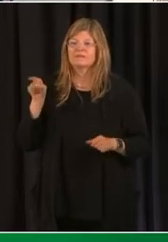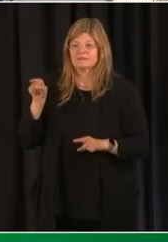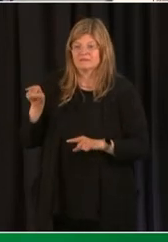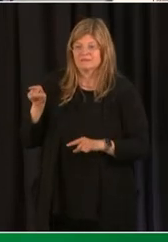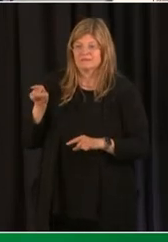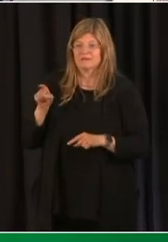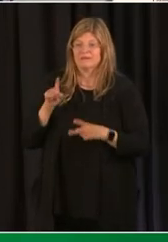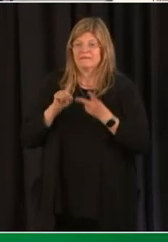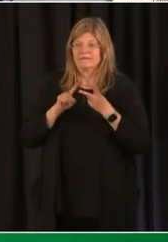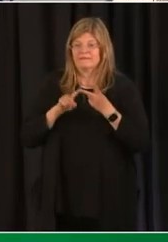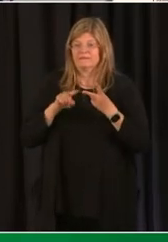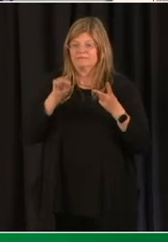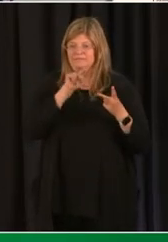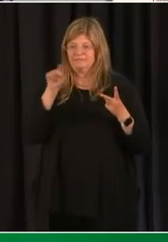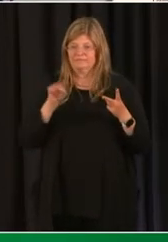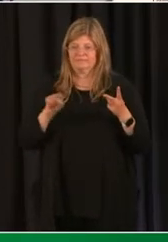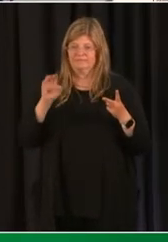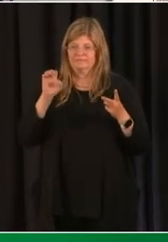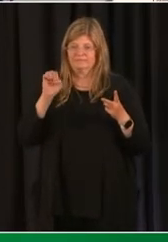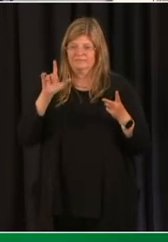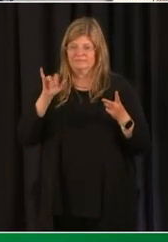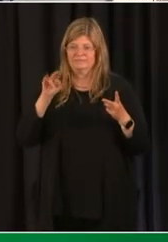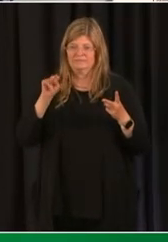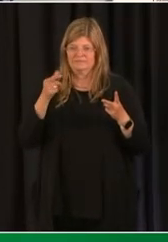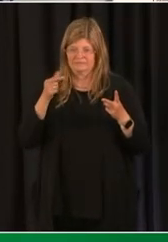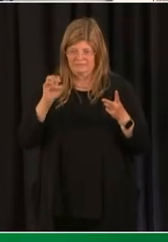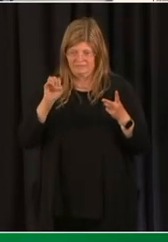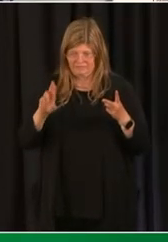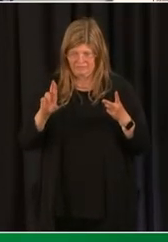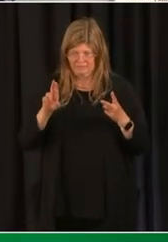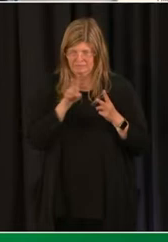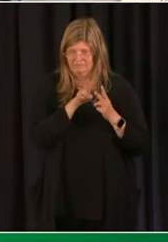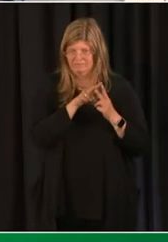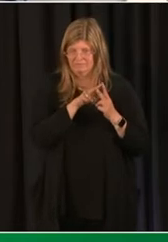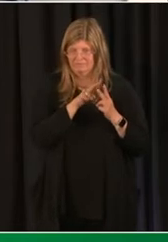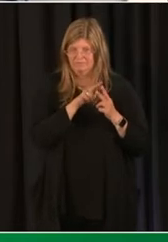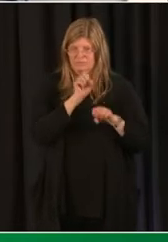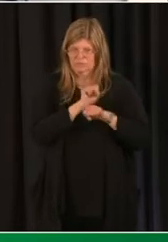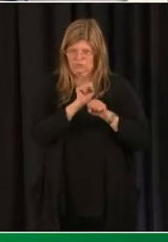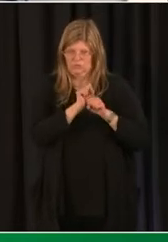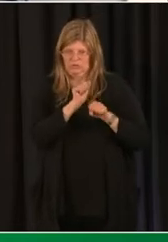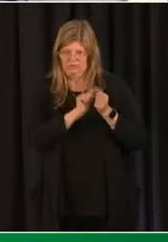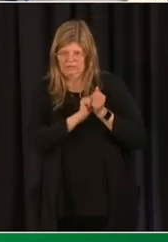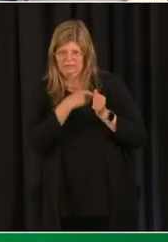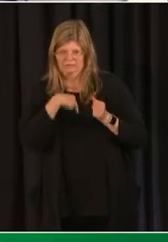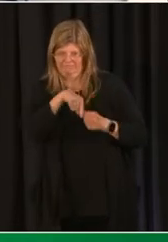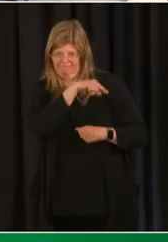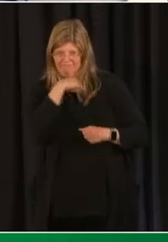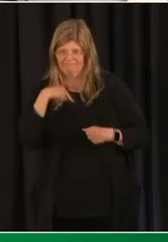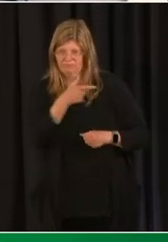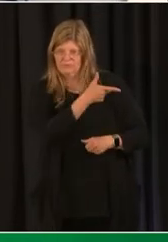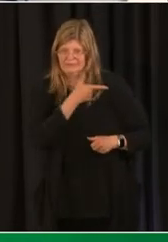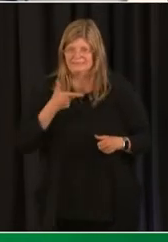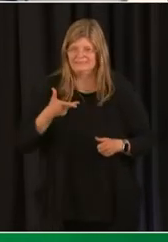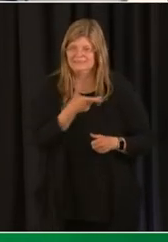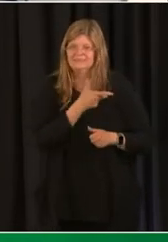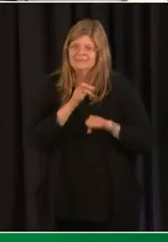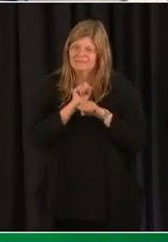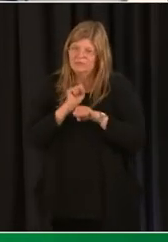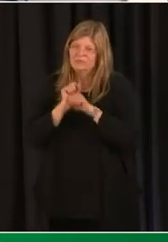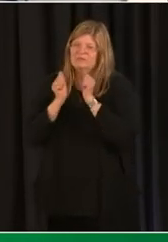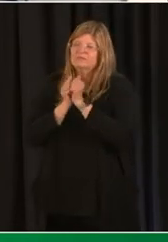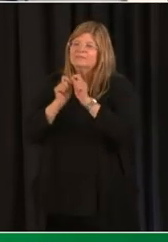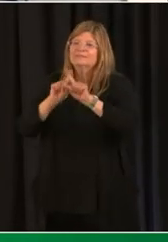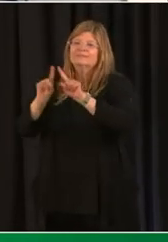others. It was a great opportunity for my committee to collaborate with housing professionals